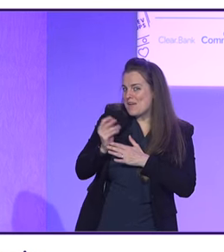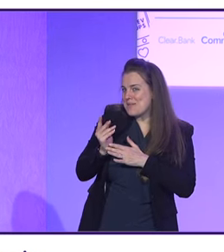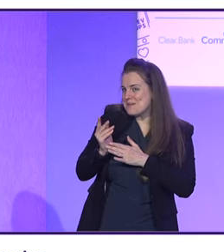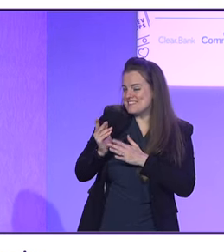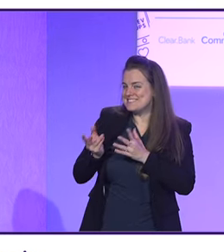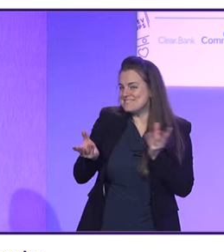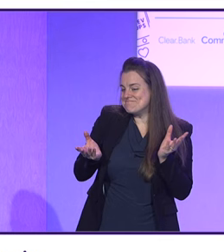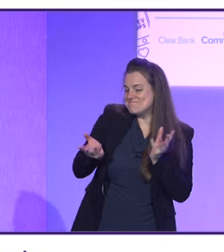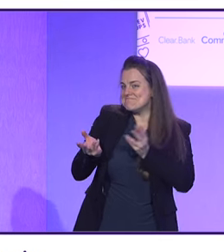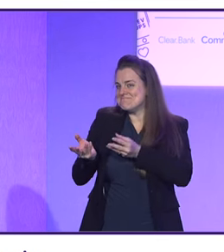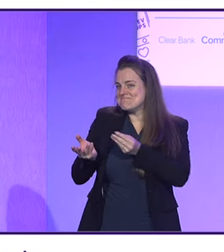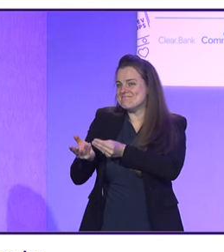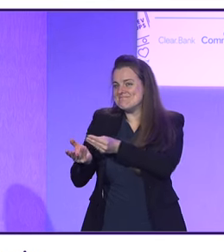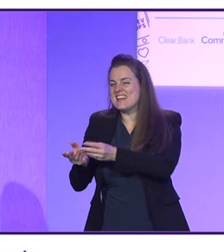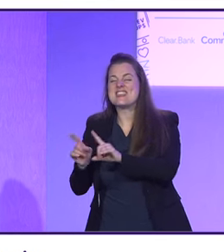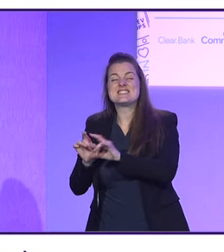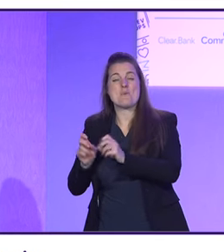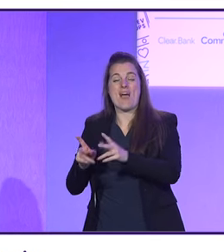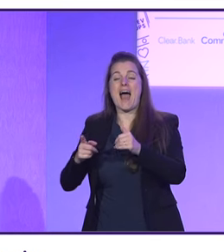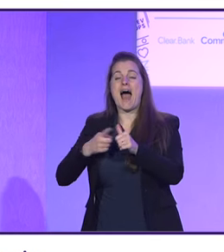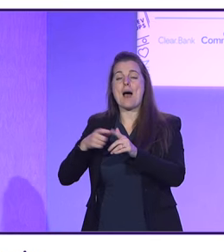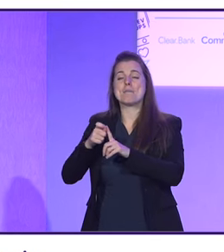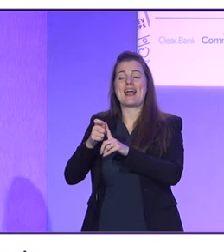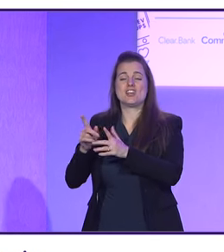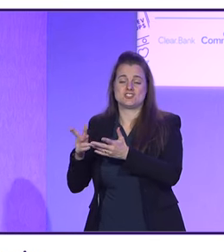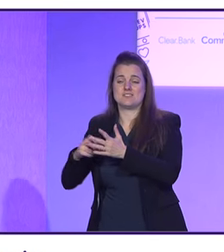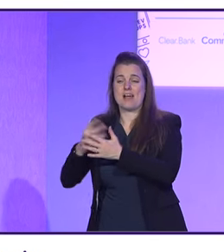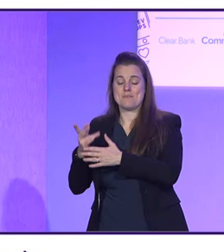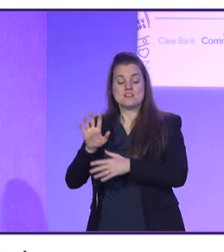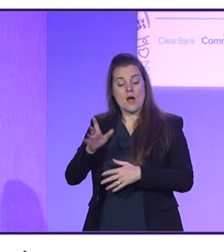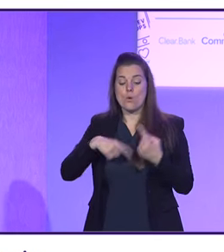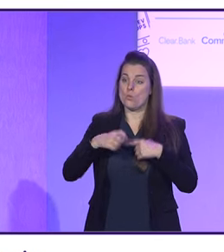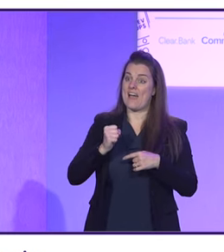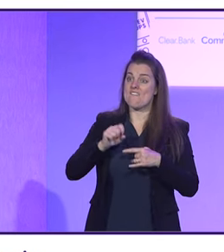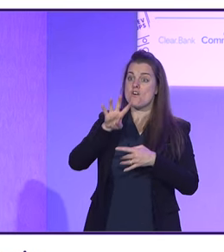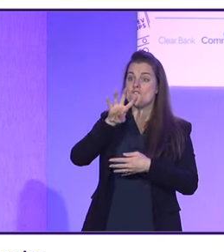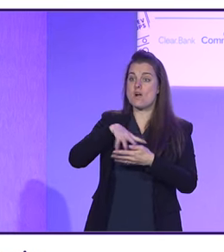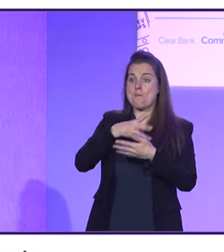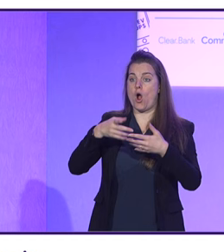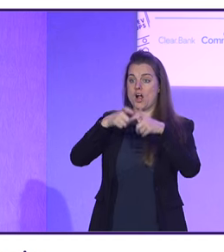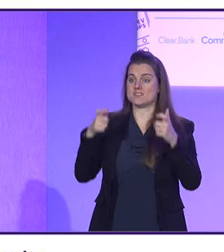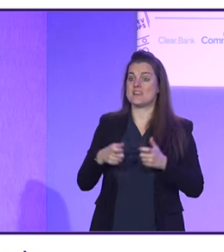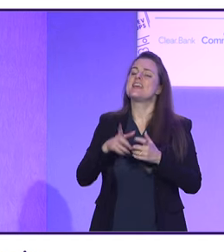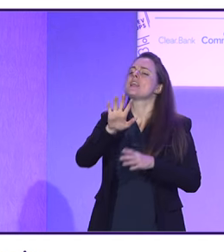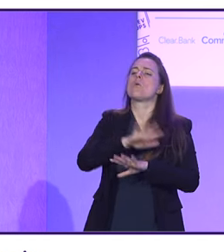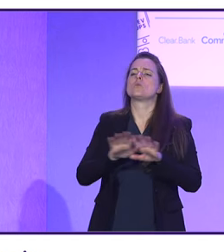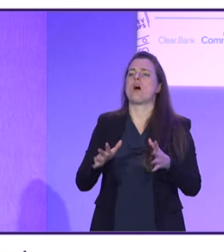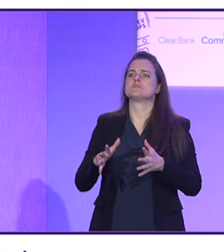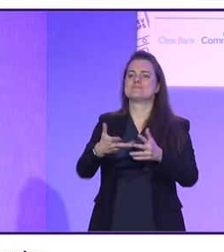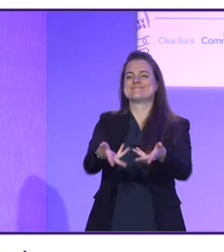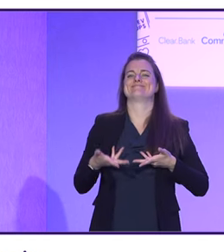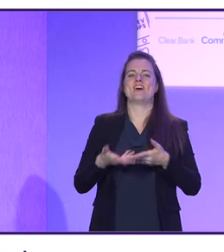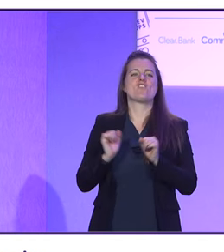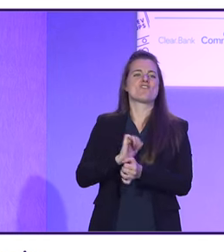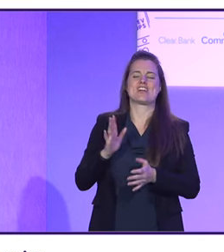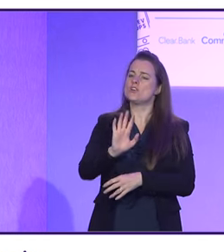developers, application developers. We have frameworks. Frameworks don't build it for you. You don't get it for free. You still have to think about what